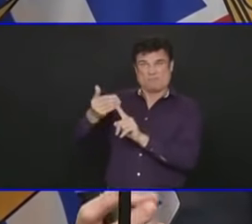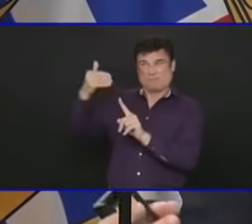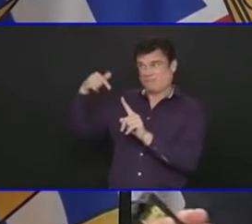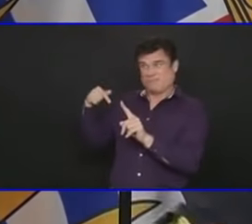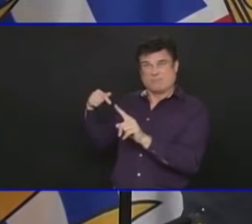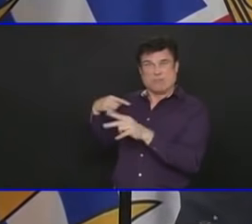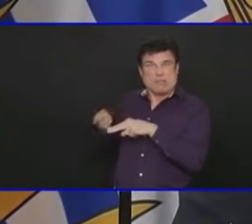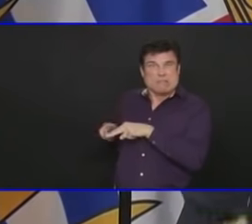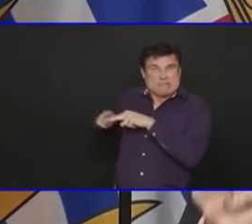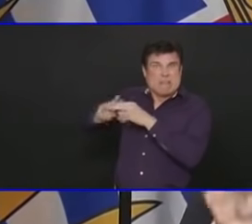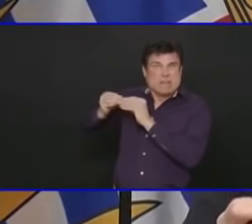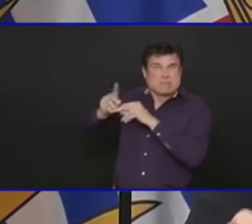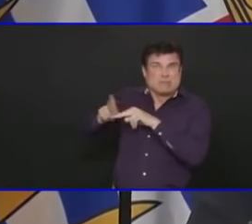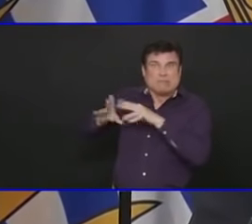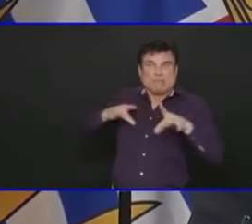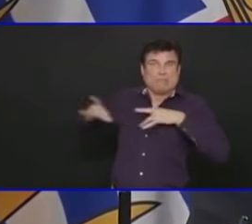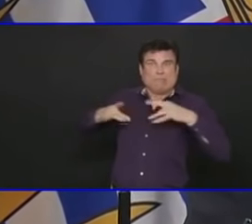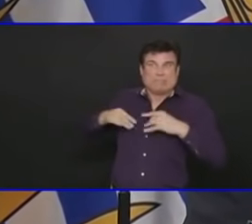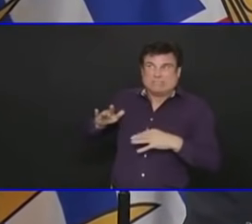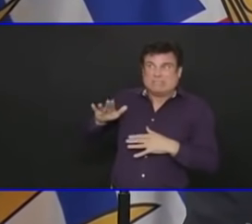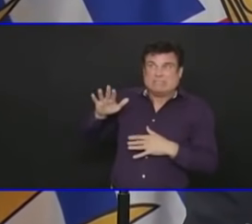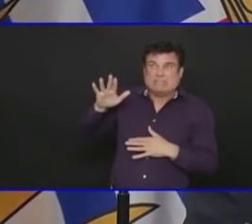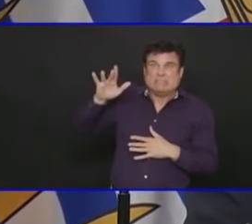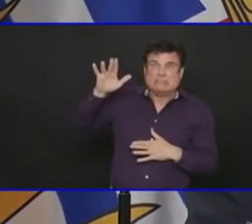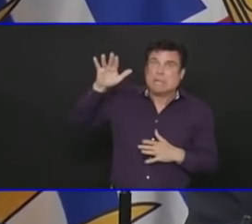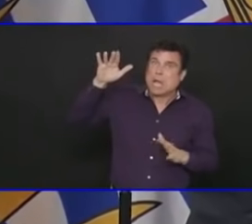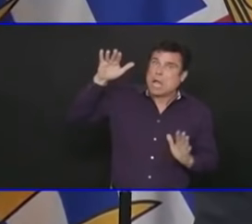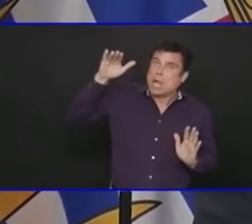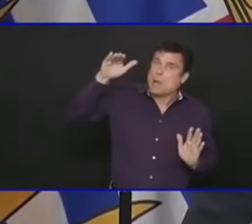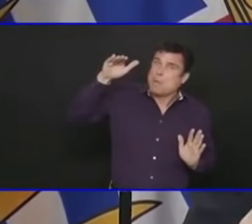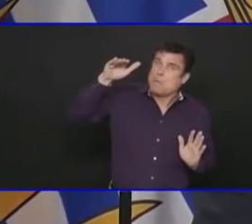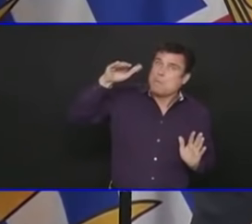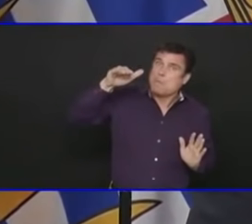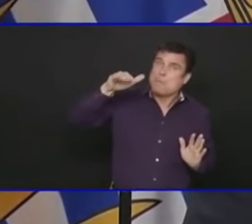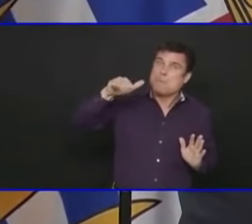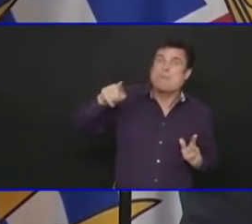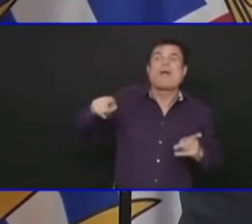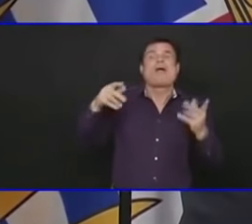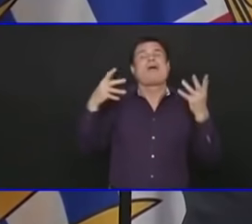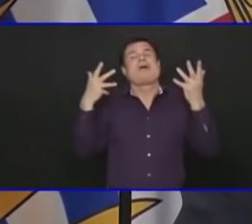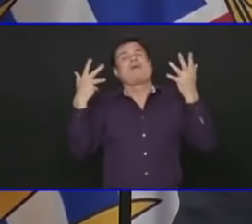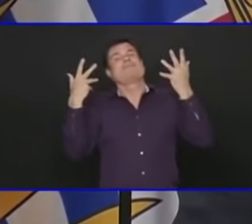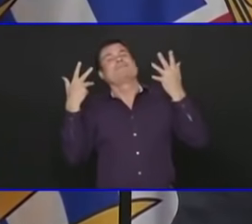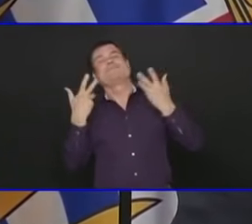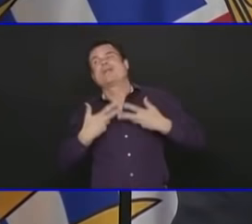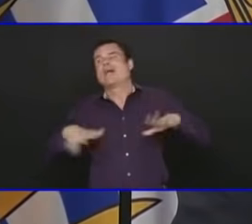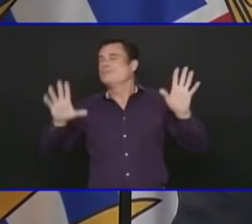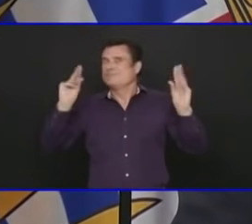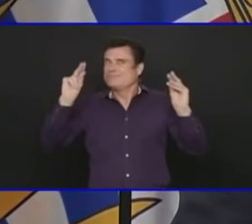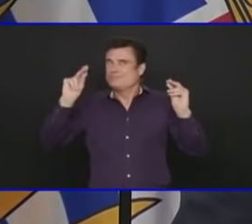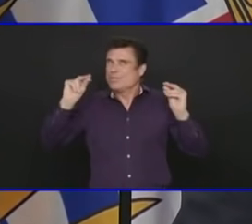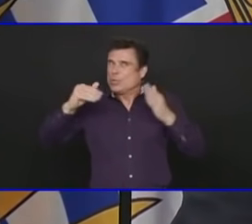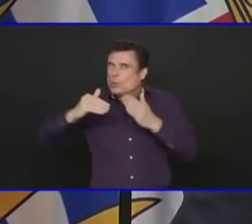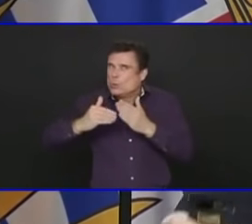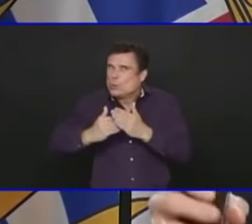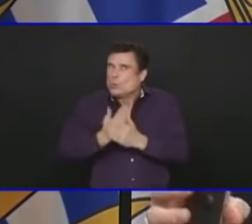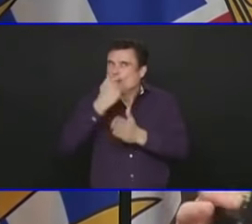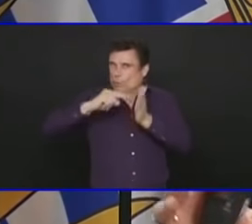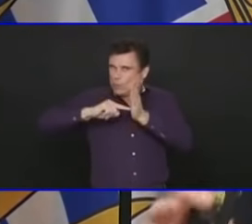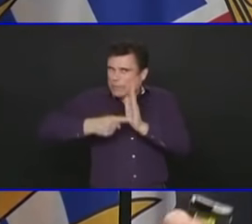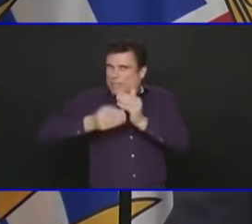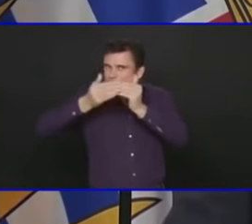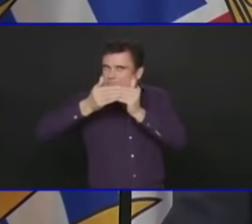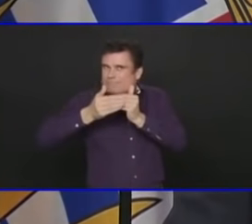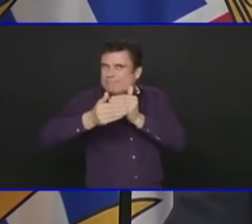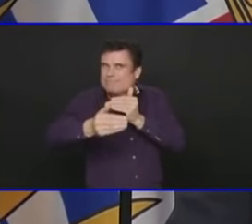daycare and childcare. But as we start this new phase, we need to keep those principles in mind. They are the